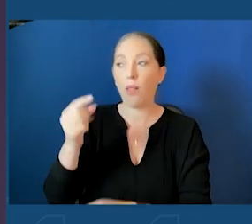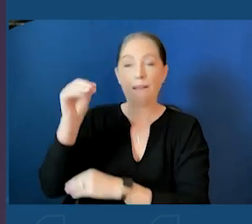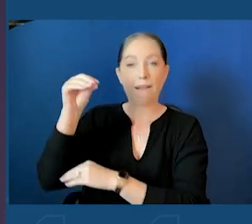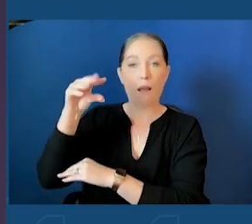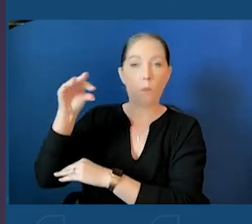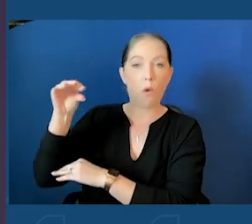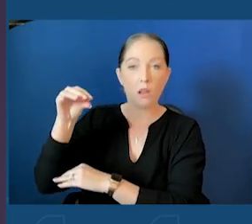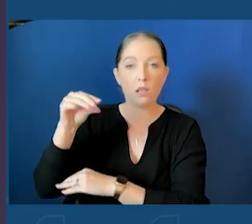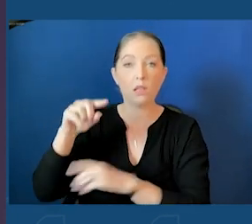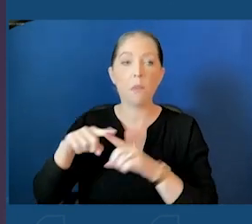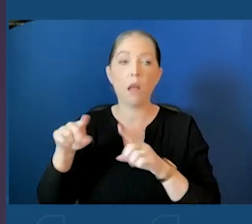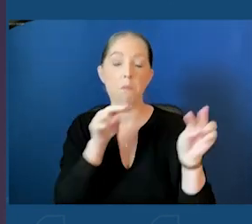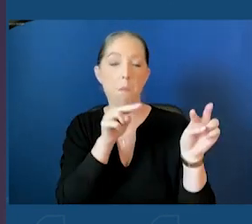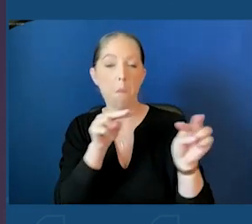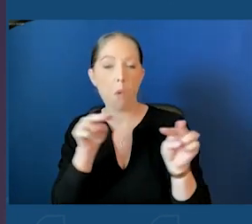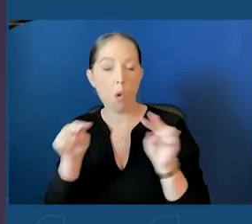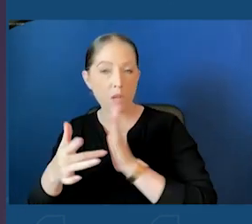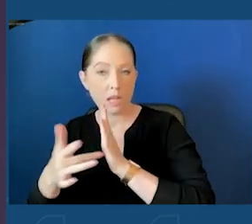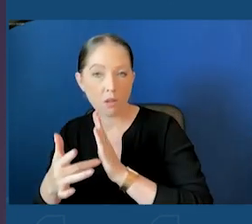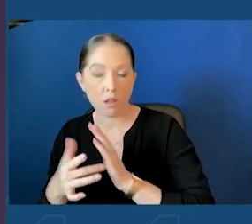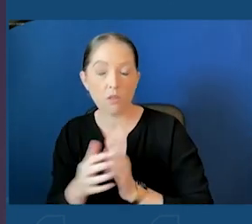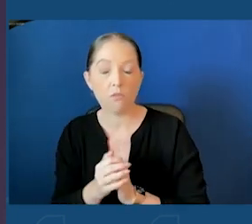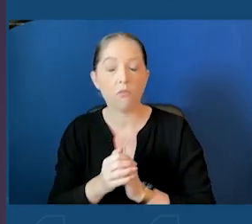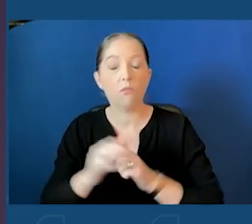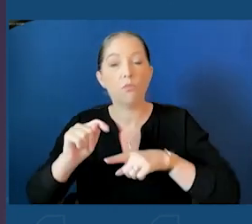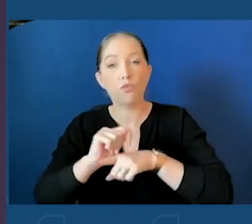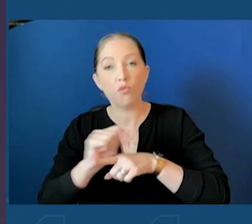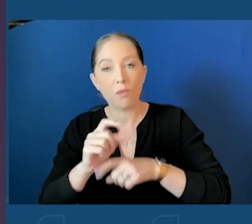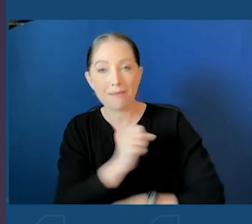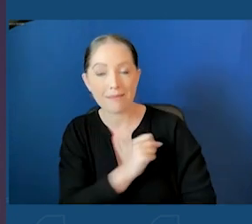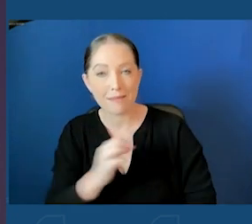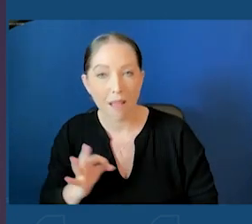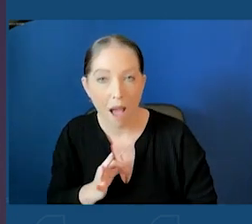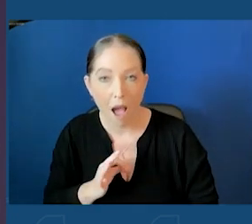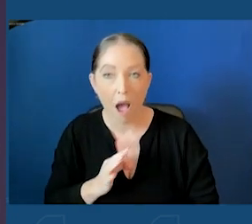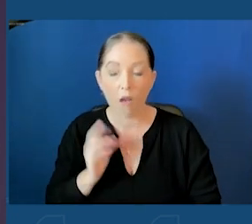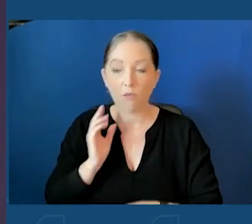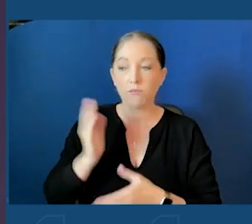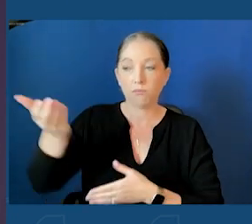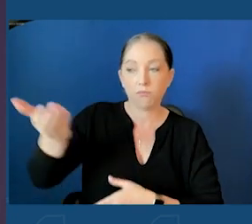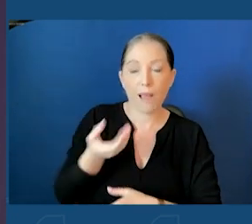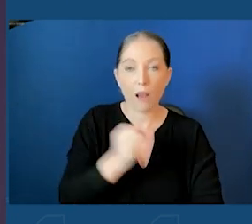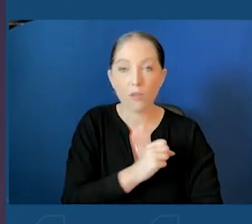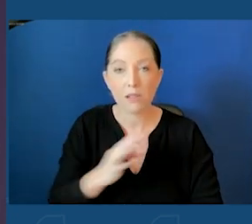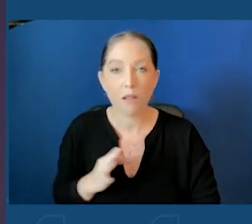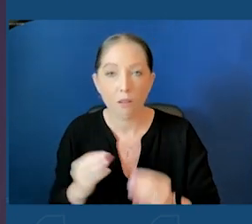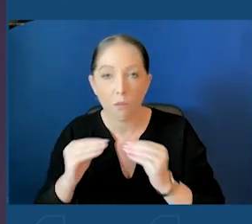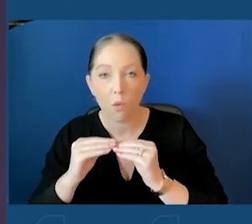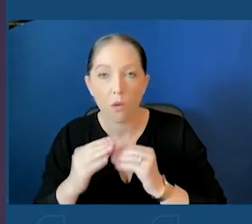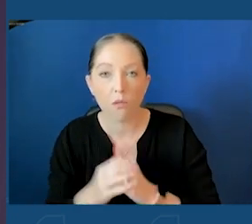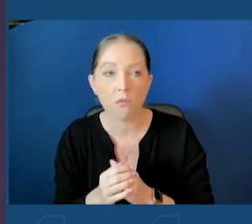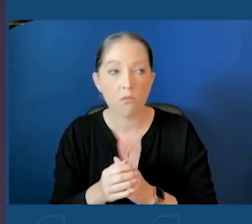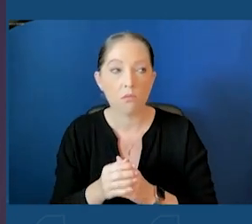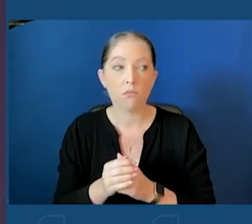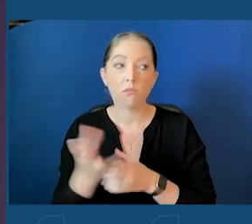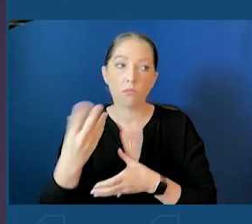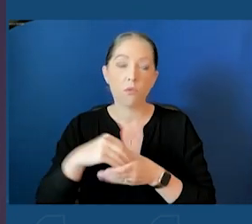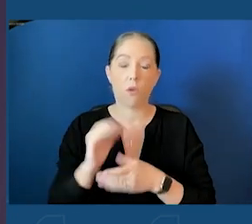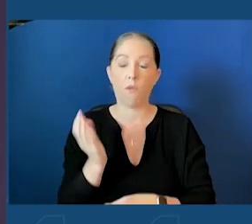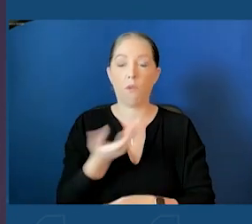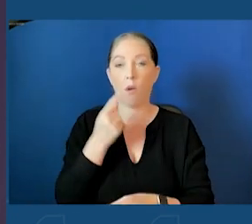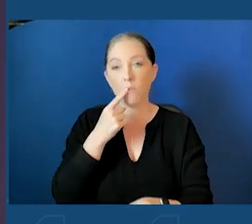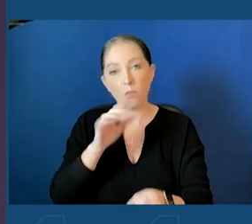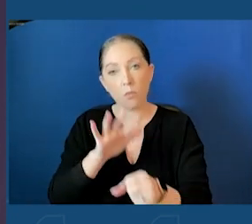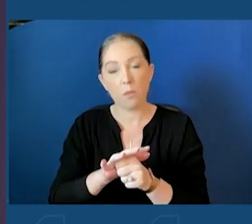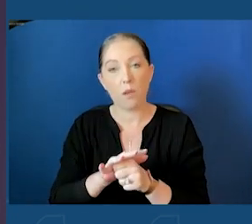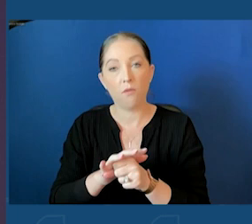monitoring technology, training staff, bringing on more staff. It's part of our enduring commitment to eliminate